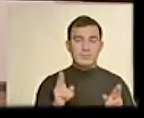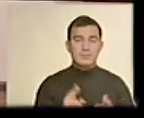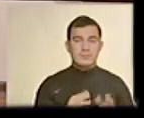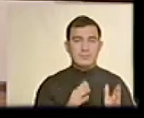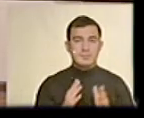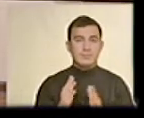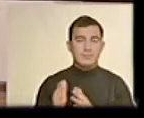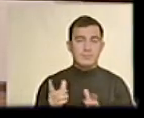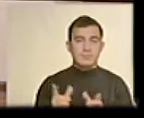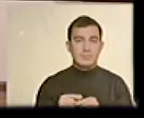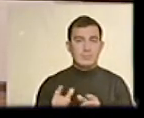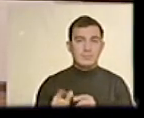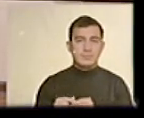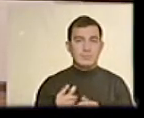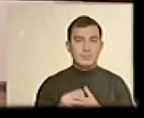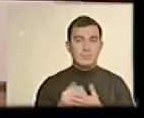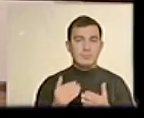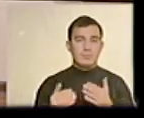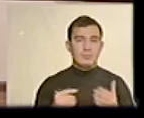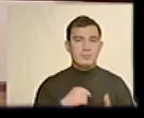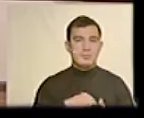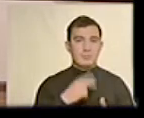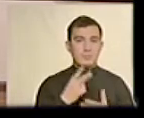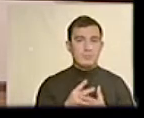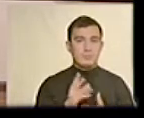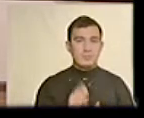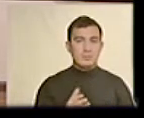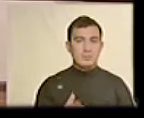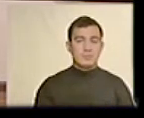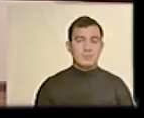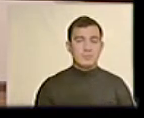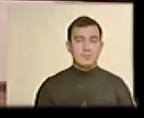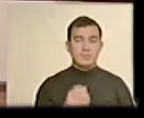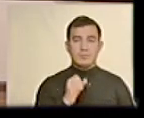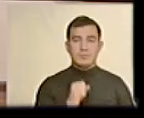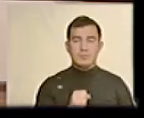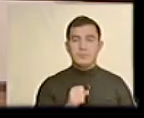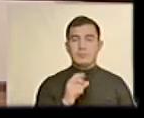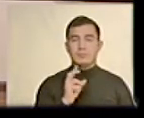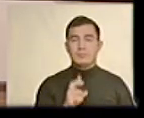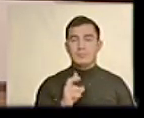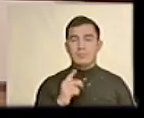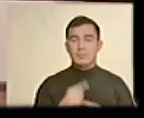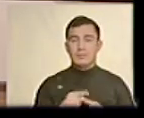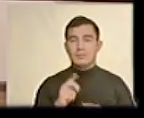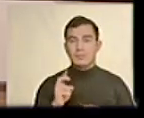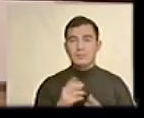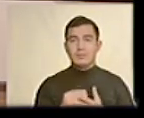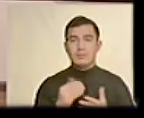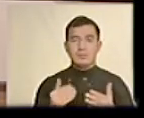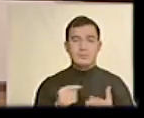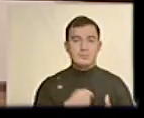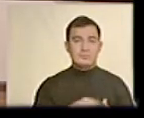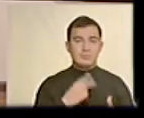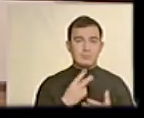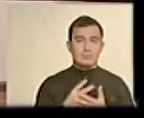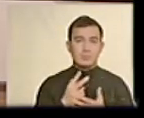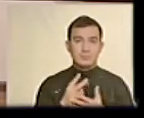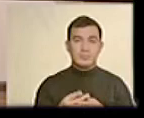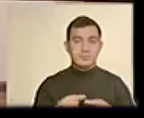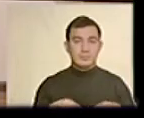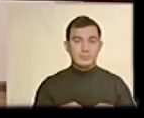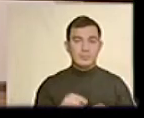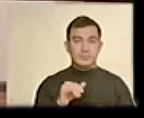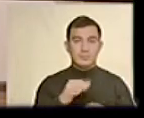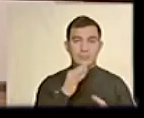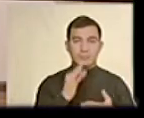a ni a plus b ga ko'paytirib olamiz va b ni ham a plus b ga ko'paytirganimizda mana bu ifoda kelib chiqadi. E'tibor bering,